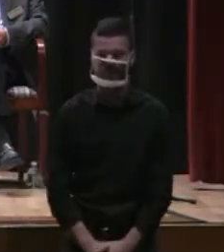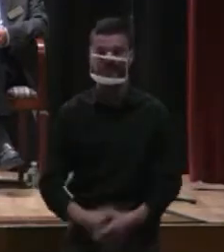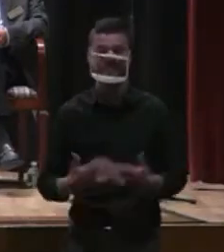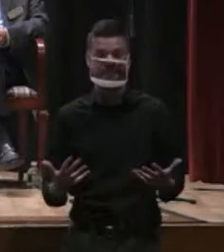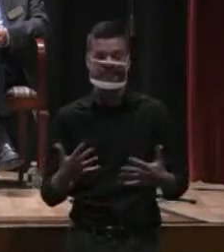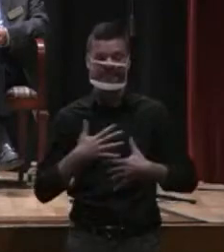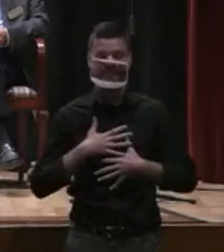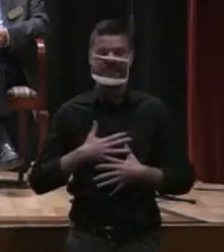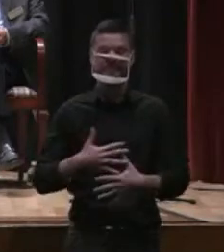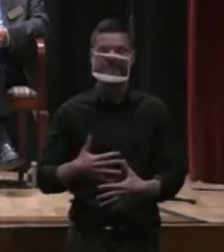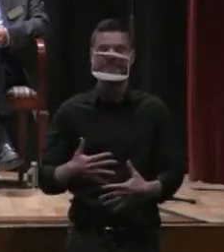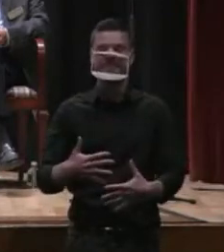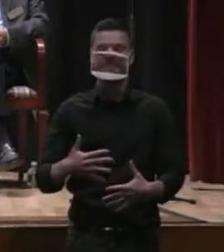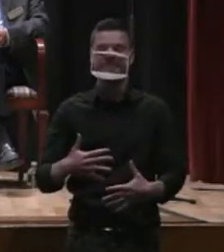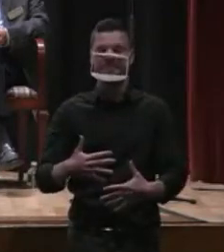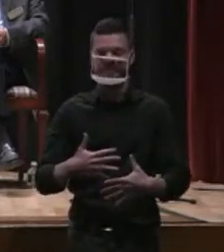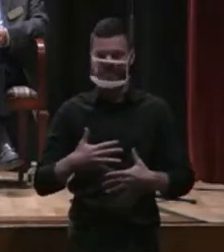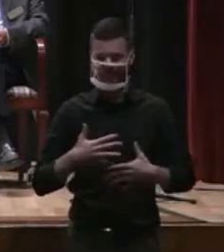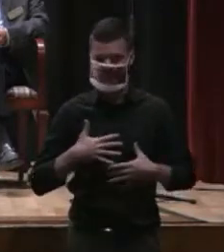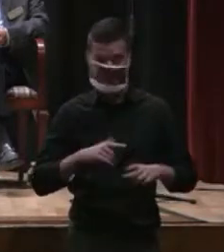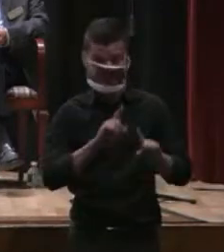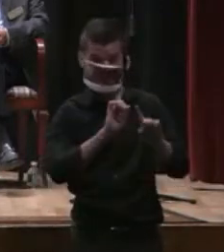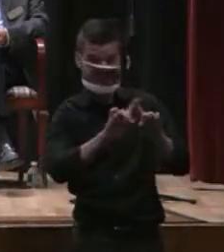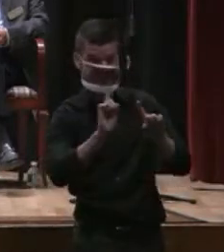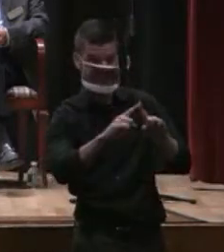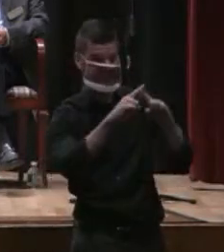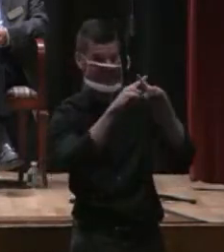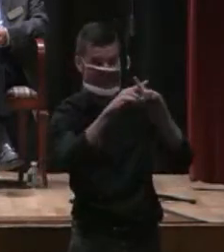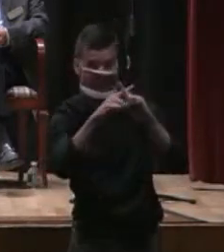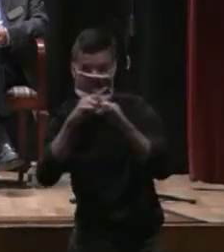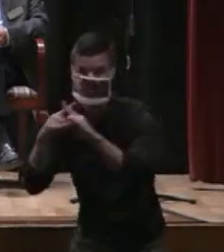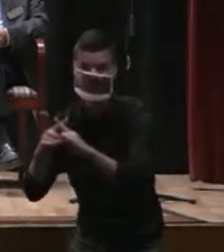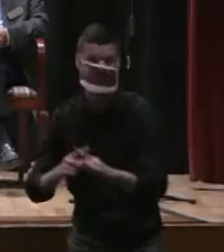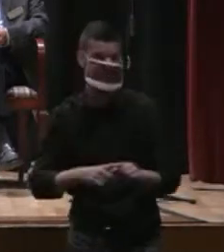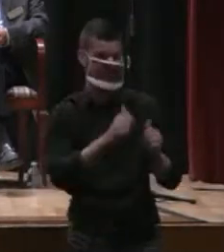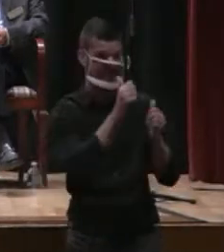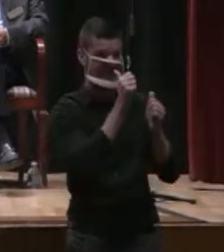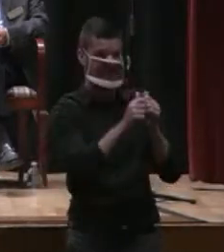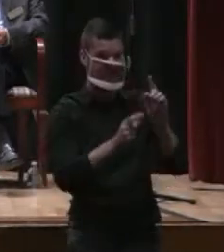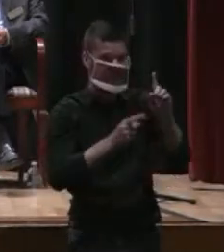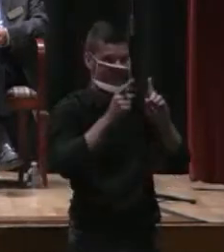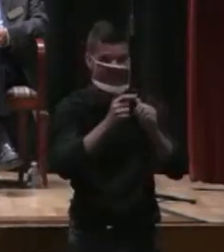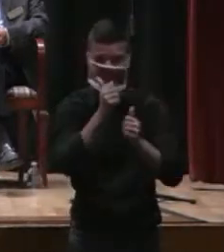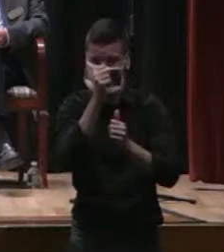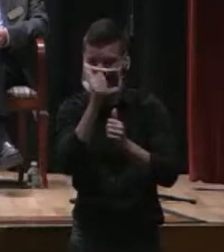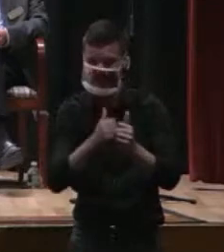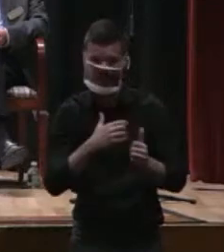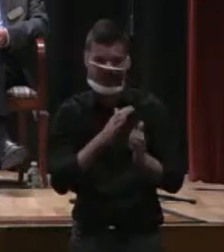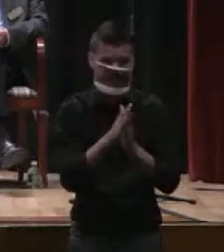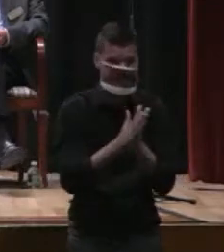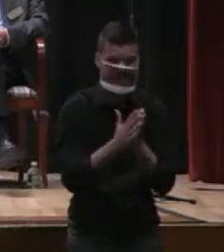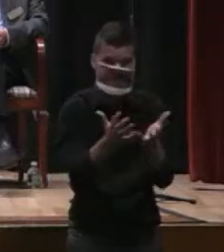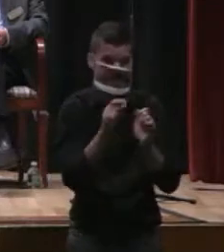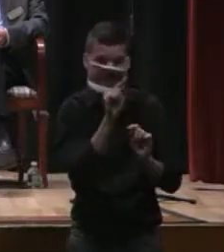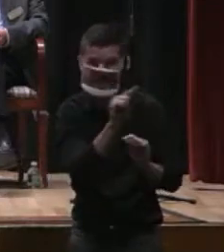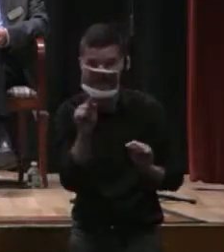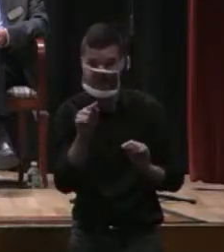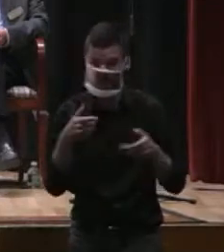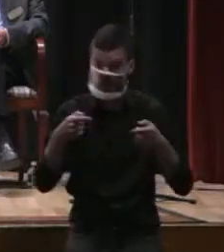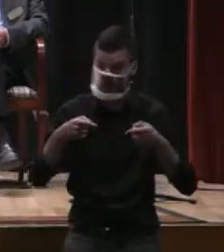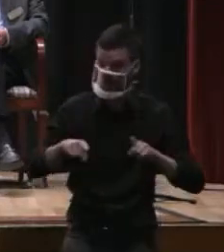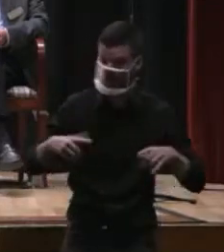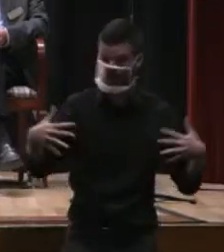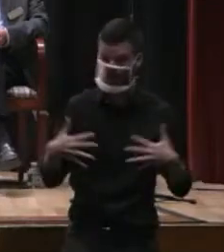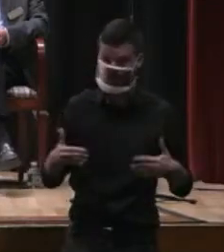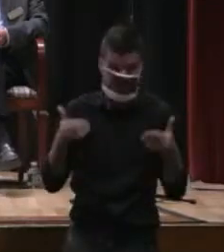breath and aim at every single target, every goal, and every desire. Do it while you're afraid. Do